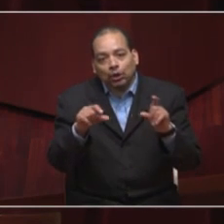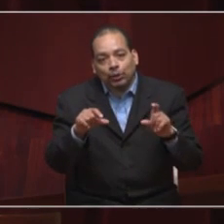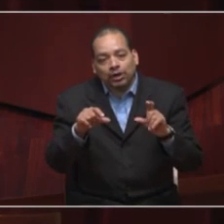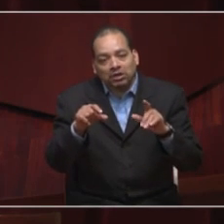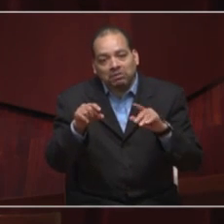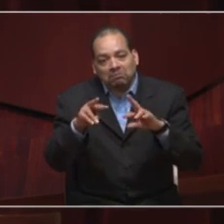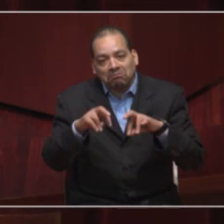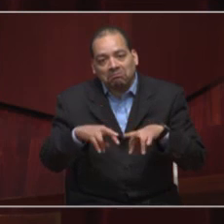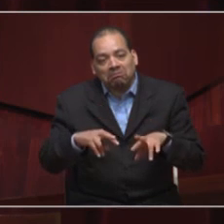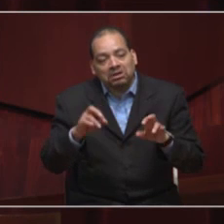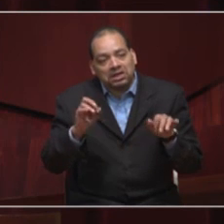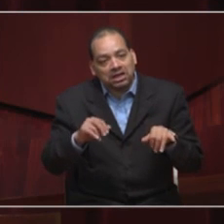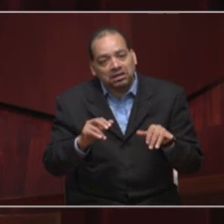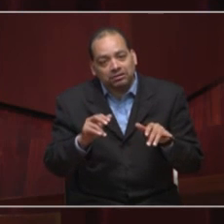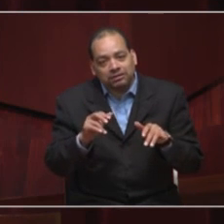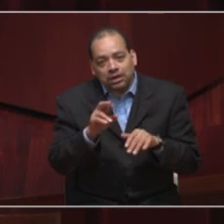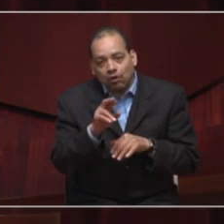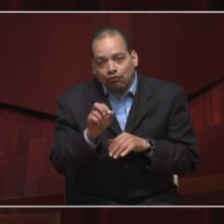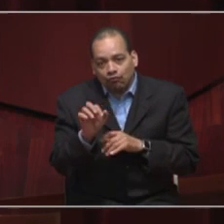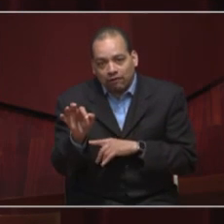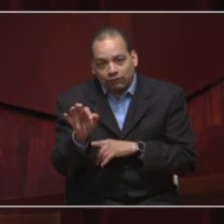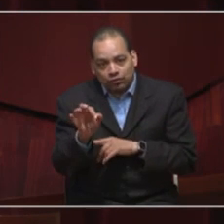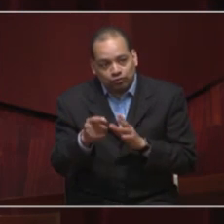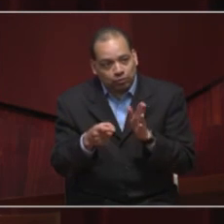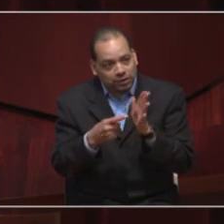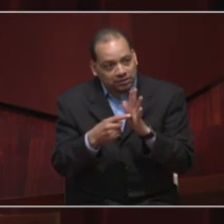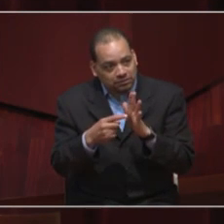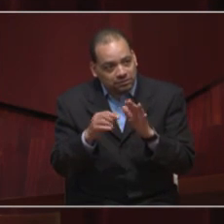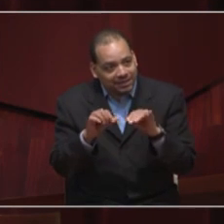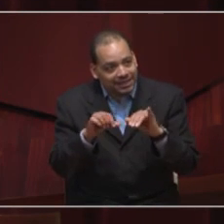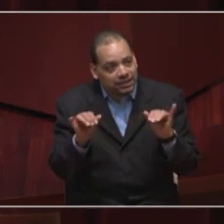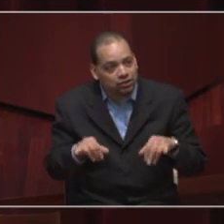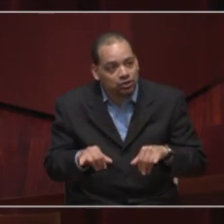by transfer. You can go to reference requests, agency-wide view,